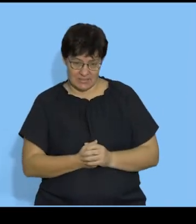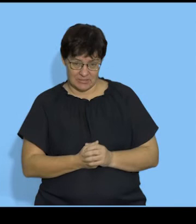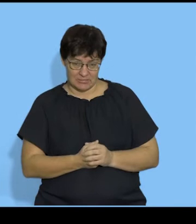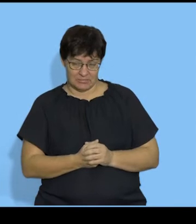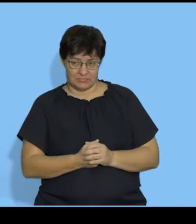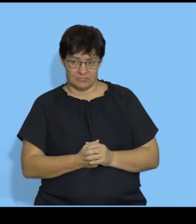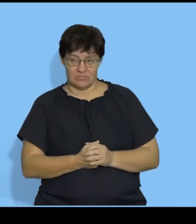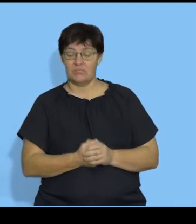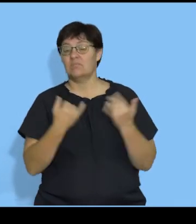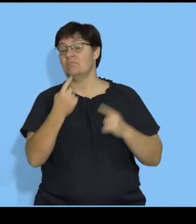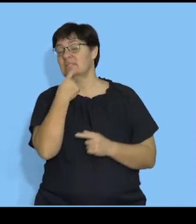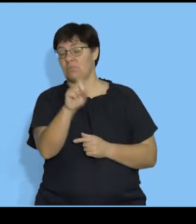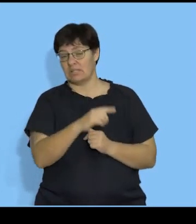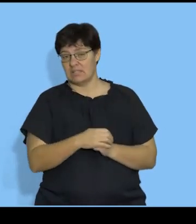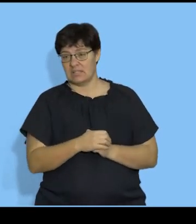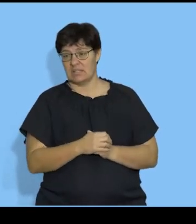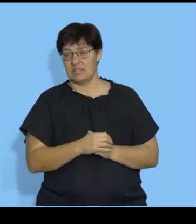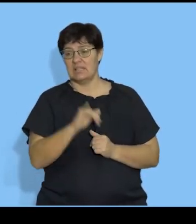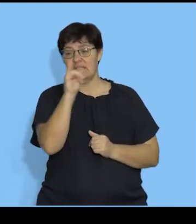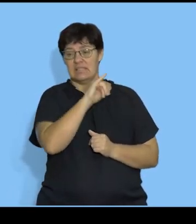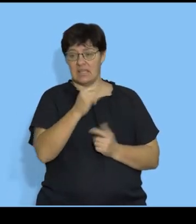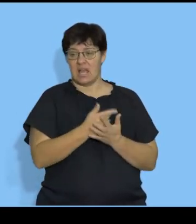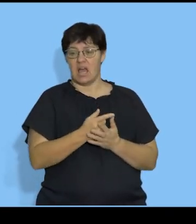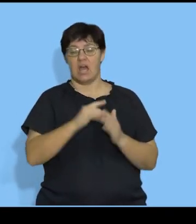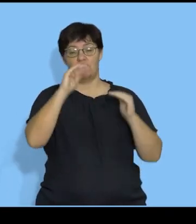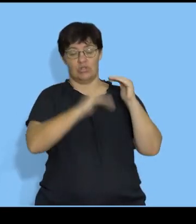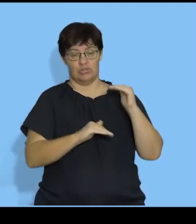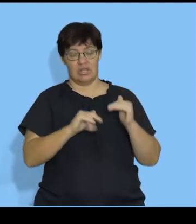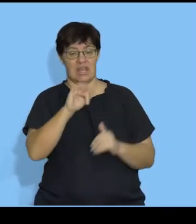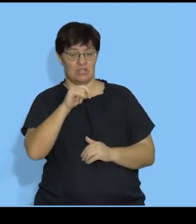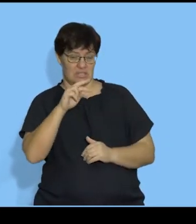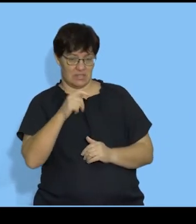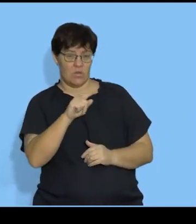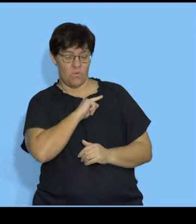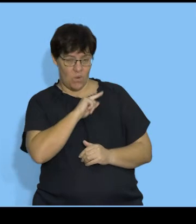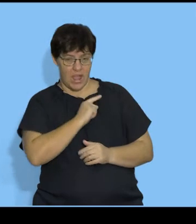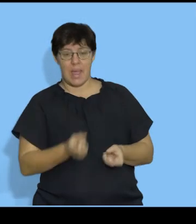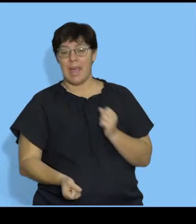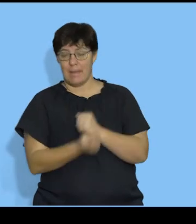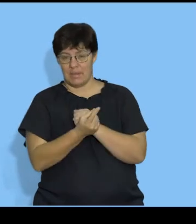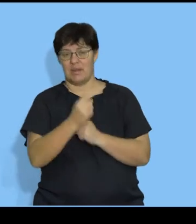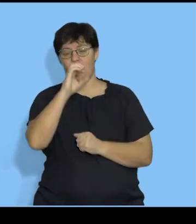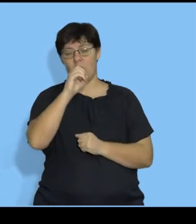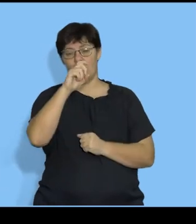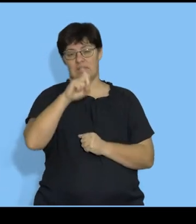that zinc is the reducing agent because it undergoes oxidation, okay?